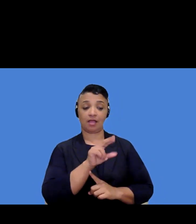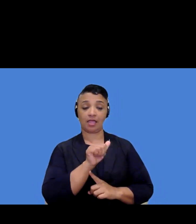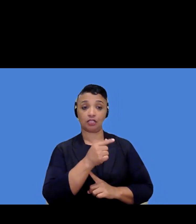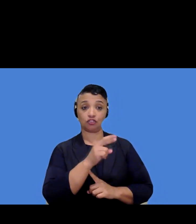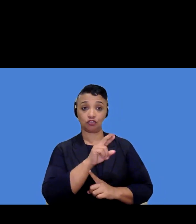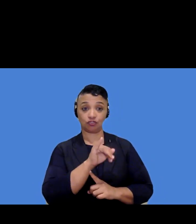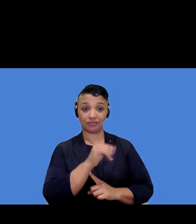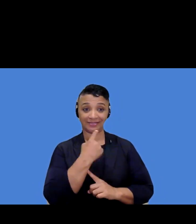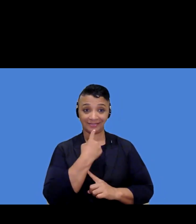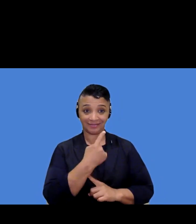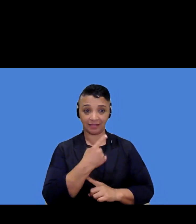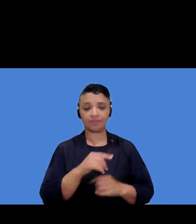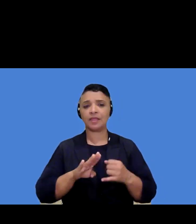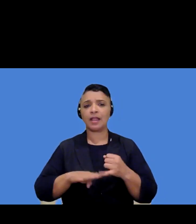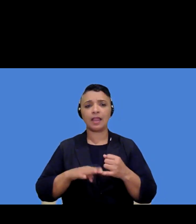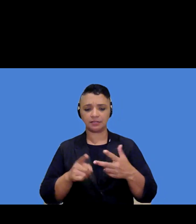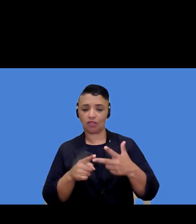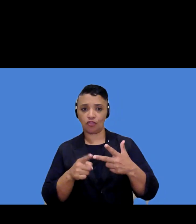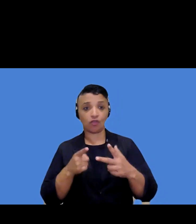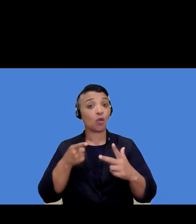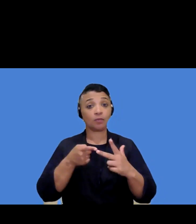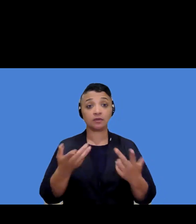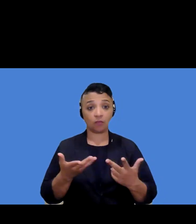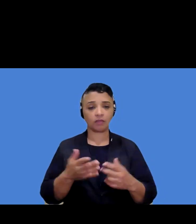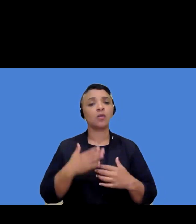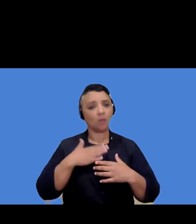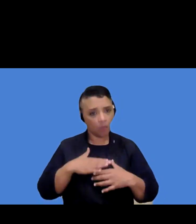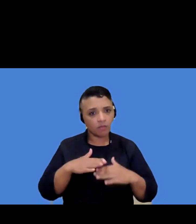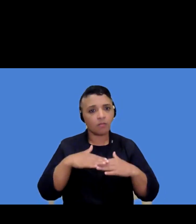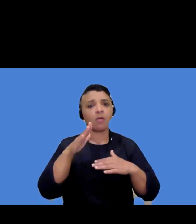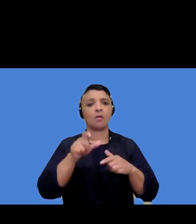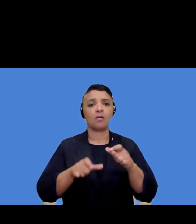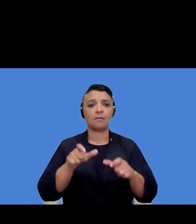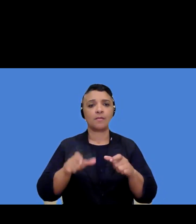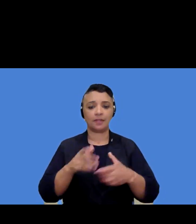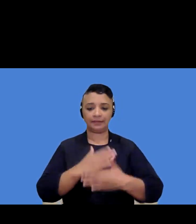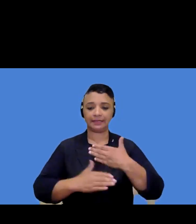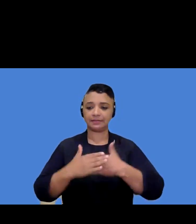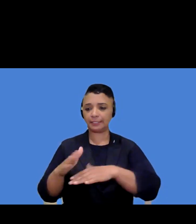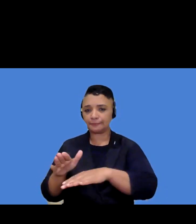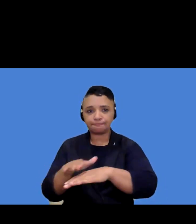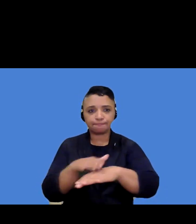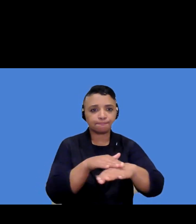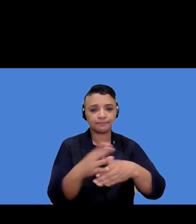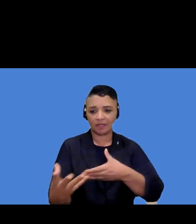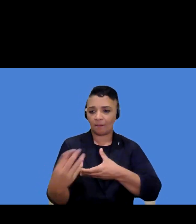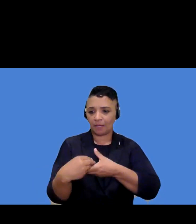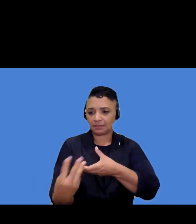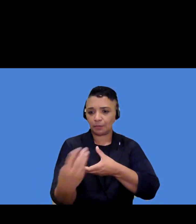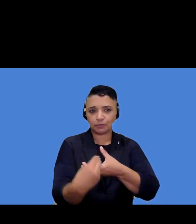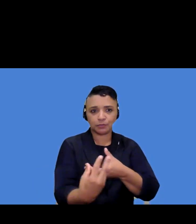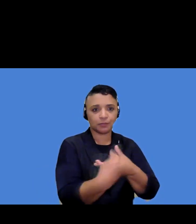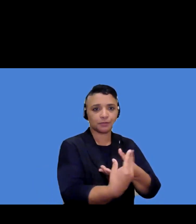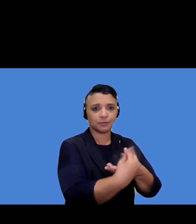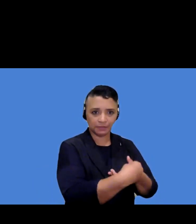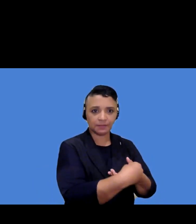last objective would be that of promoting participation of OPDs and promoting the